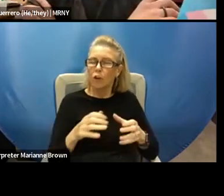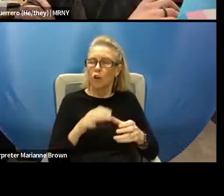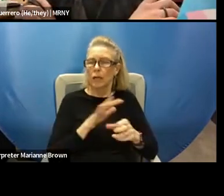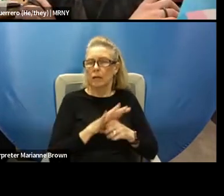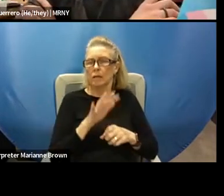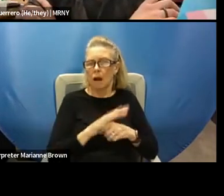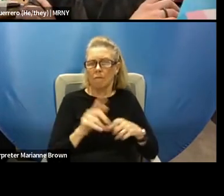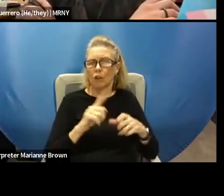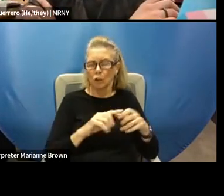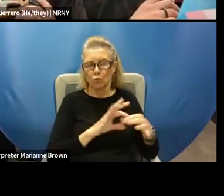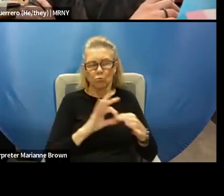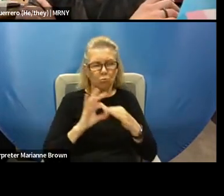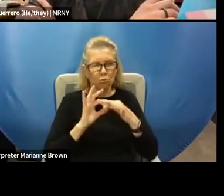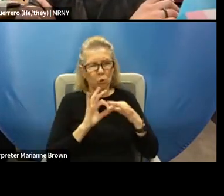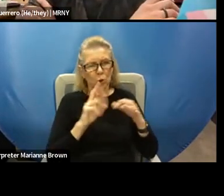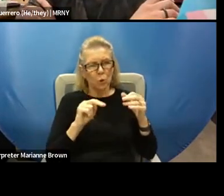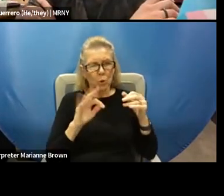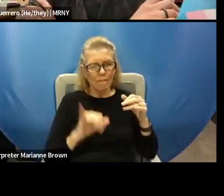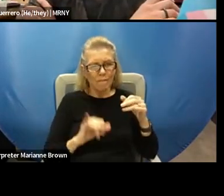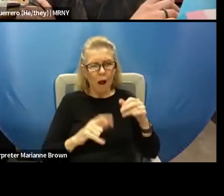to defend off the attack.